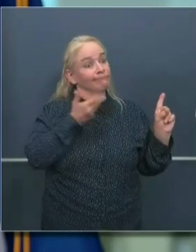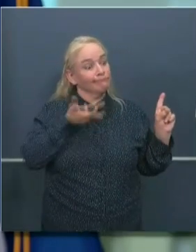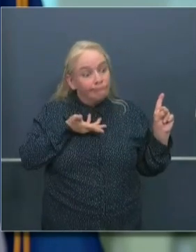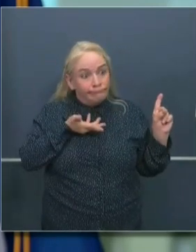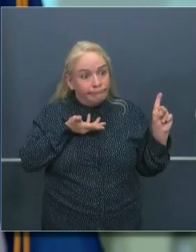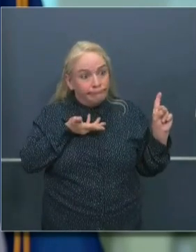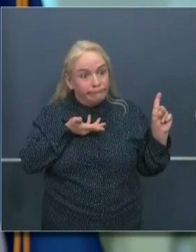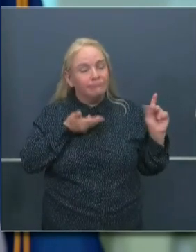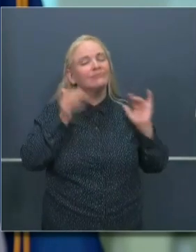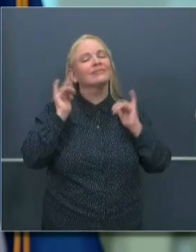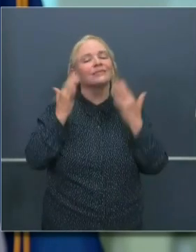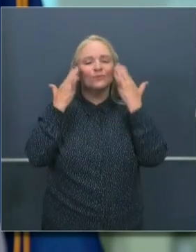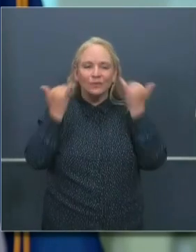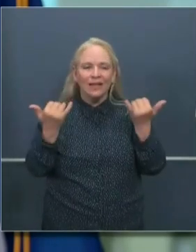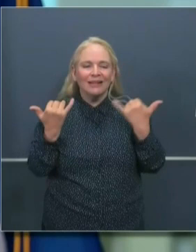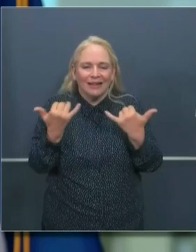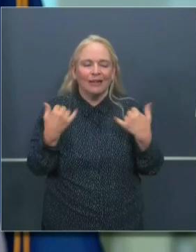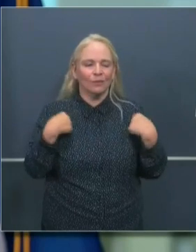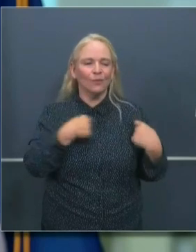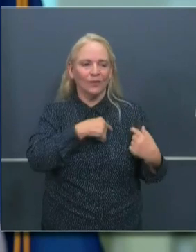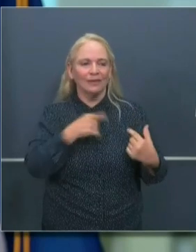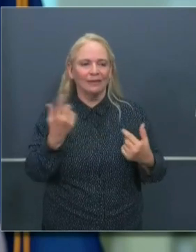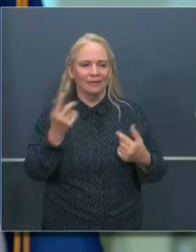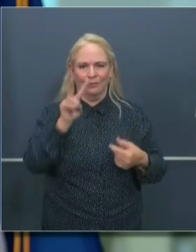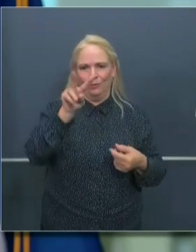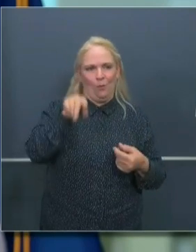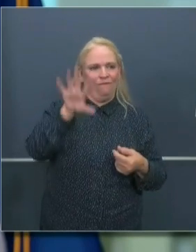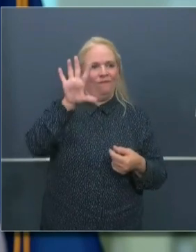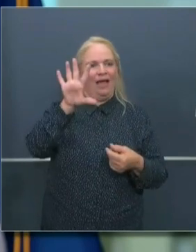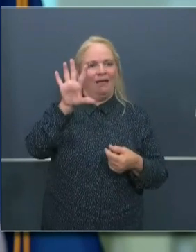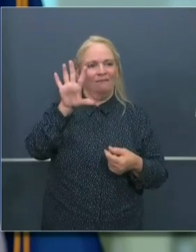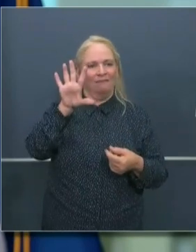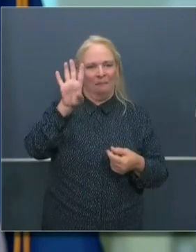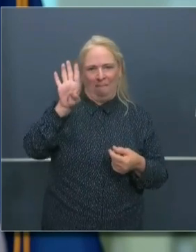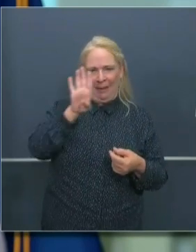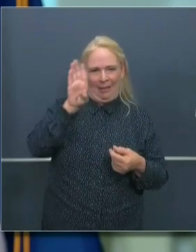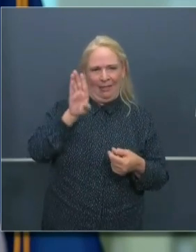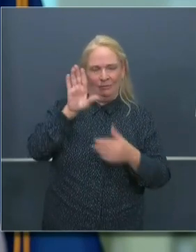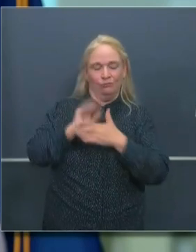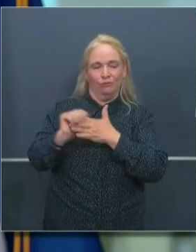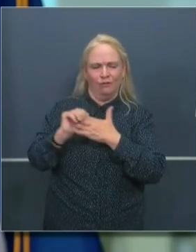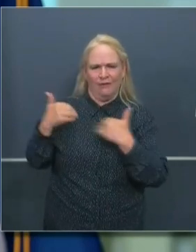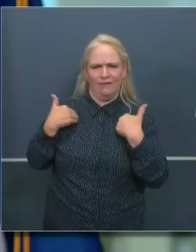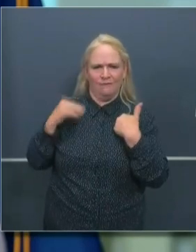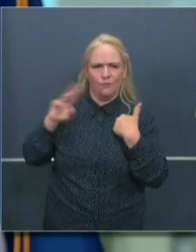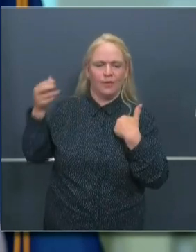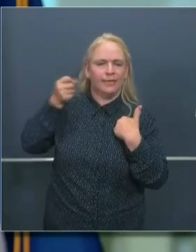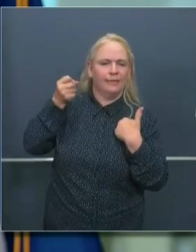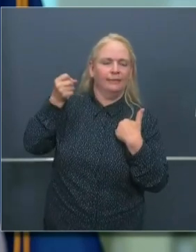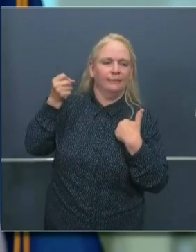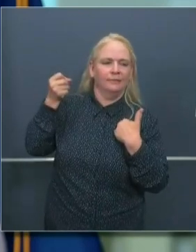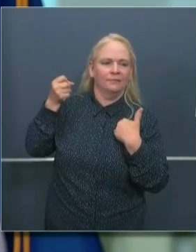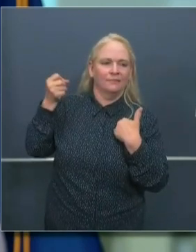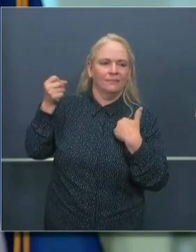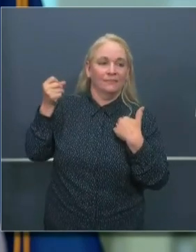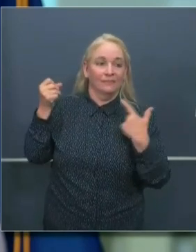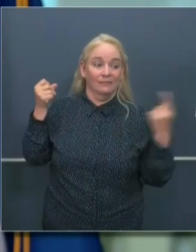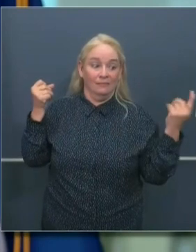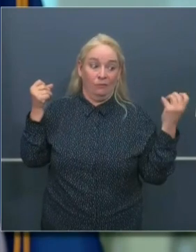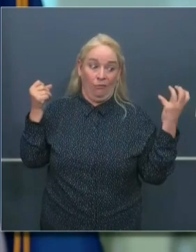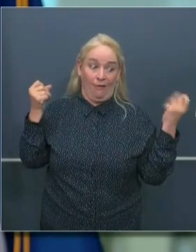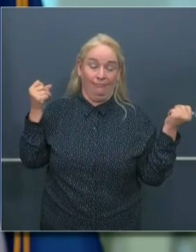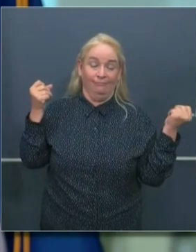why we put up $2.5 billion of contingent money. It's precisely why we have these teams already